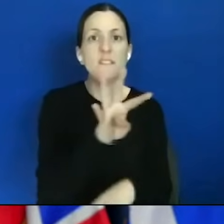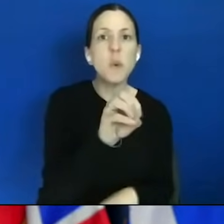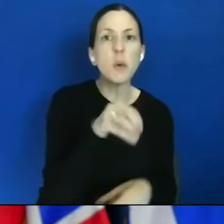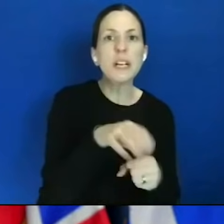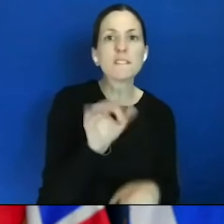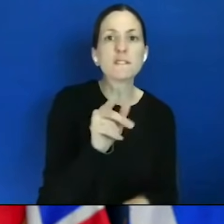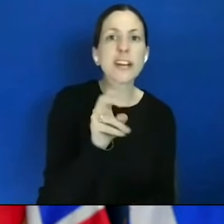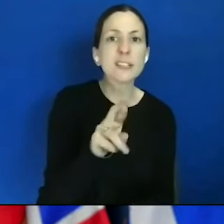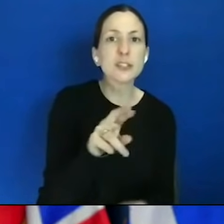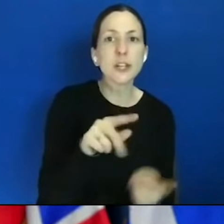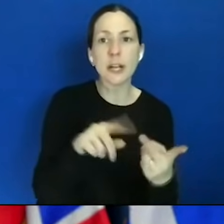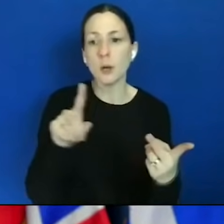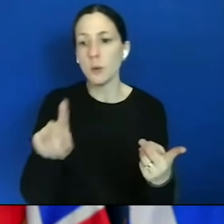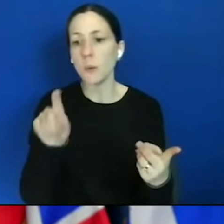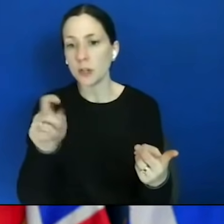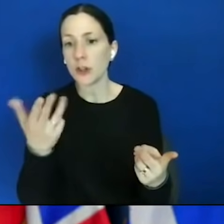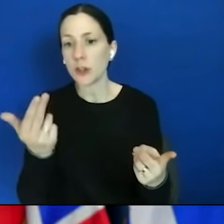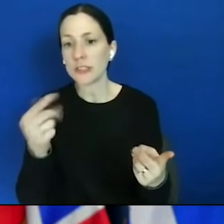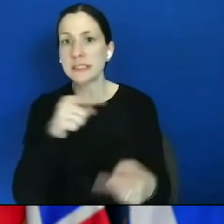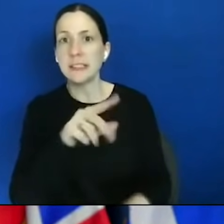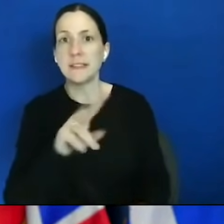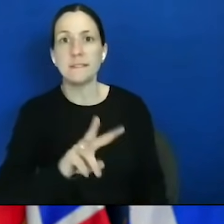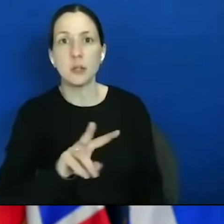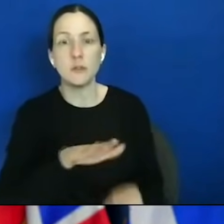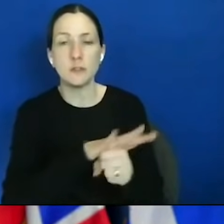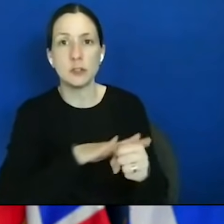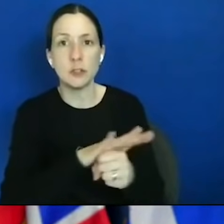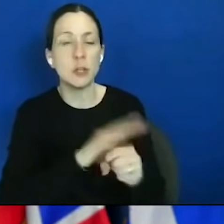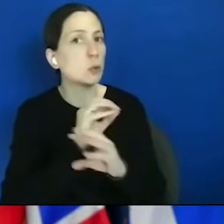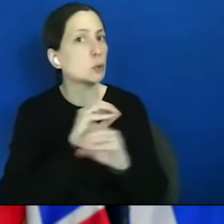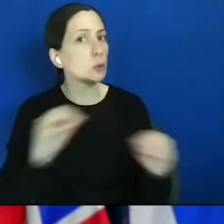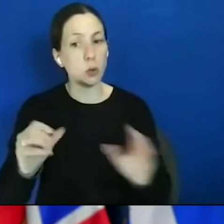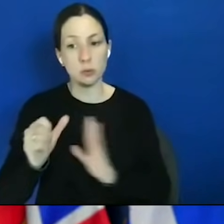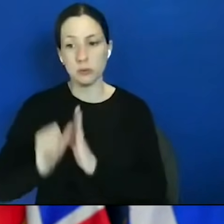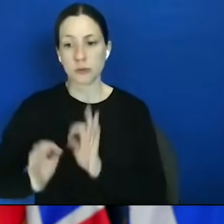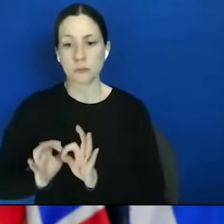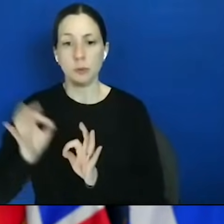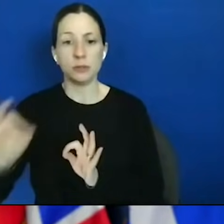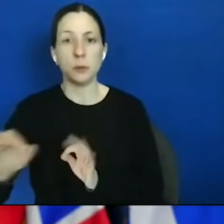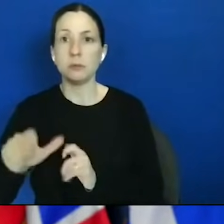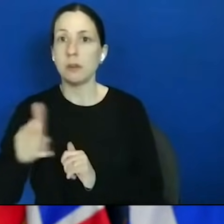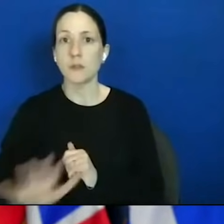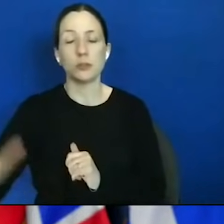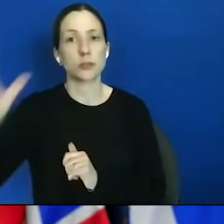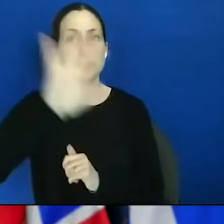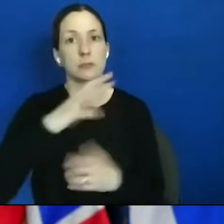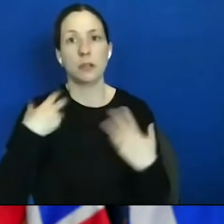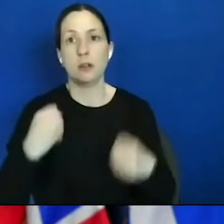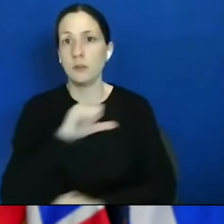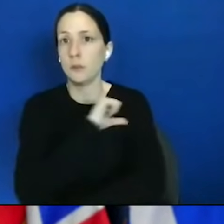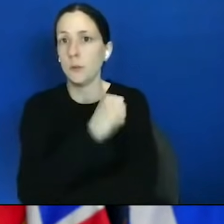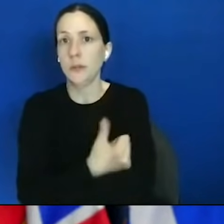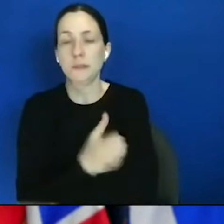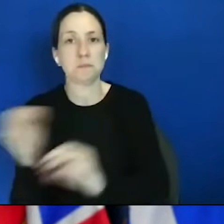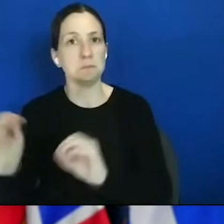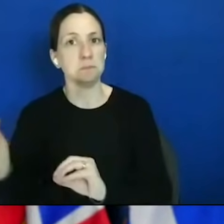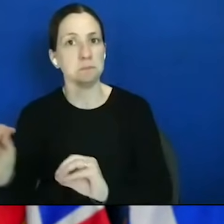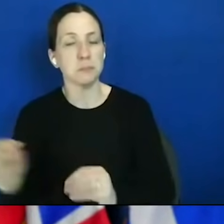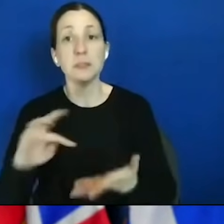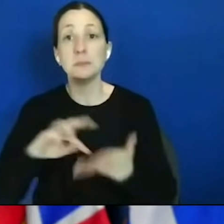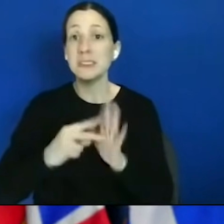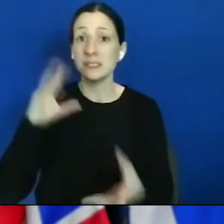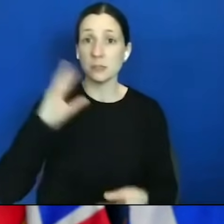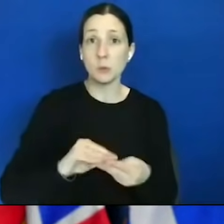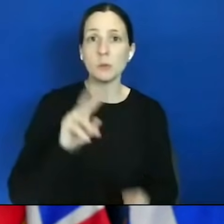Fraser Health and 113 in Vancouver Coastal Health. No surgeries were postponed in any of the other health authorities. This means